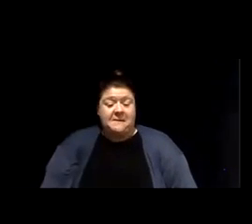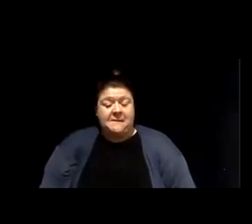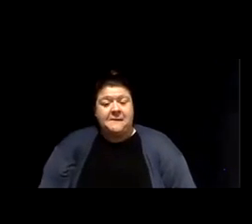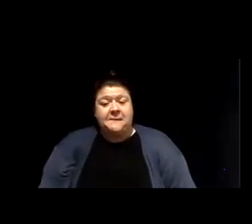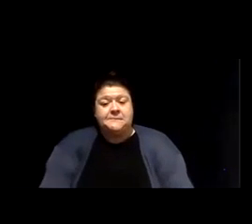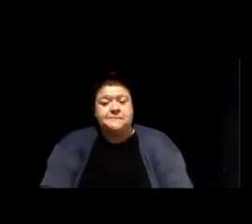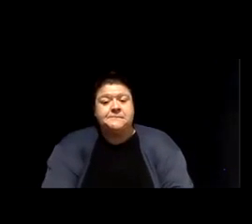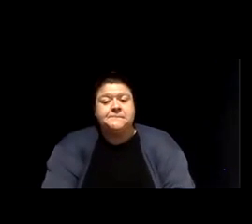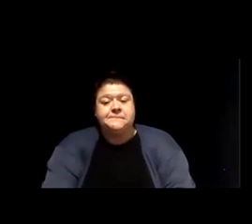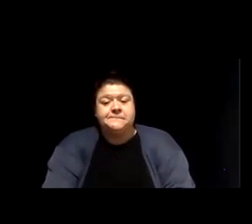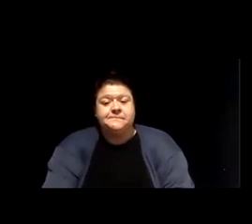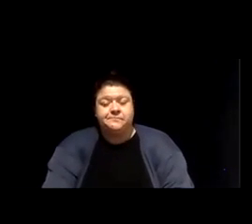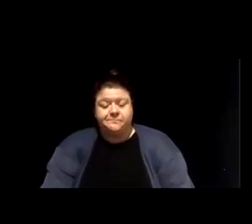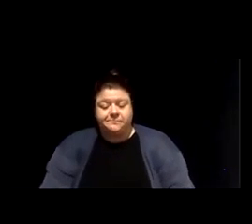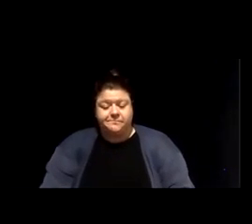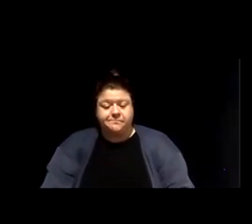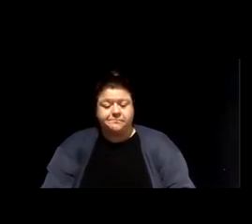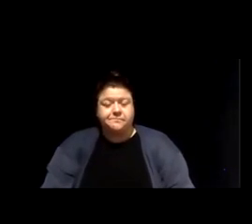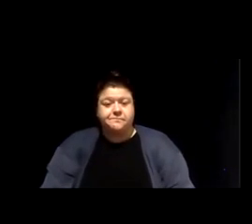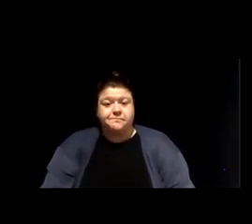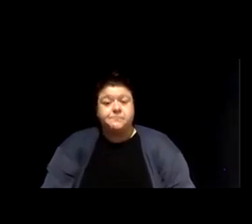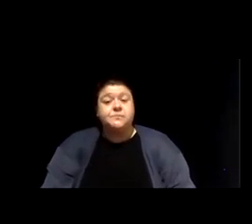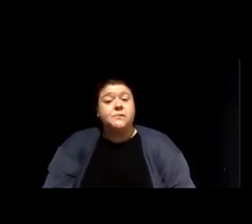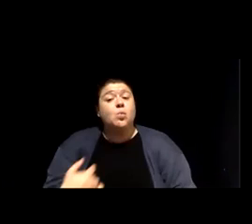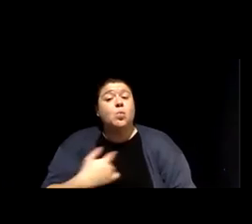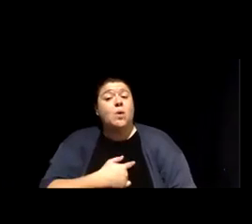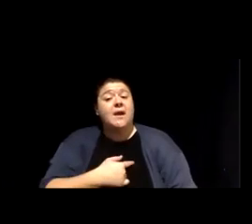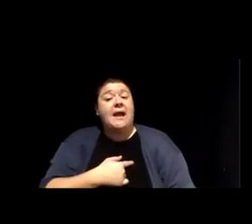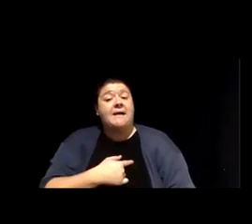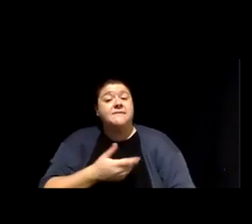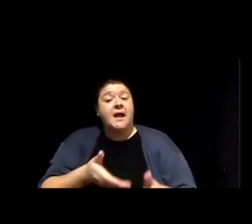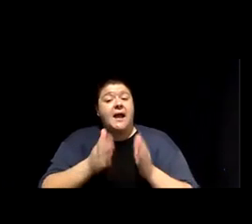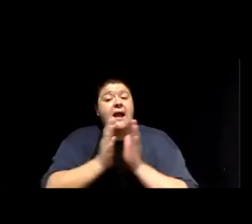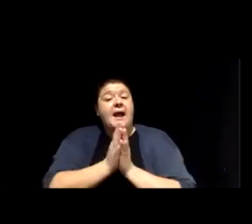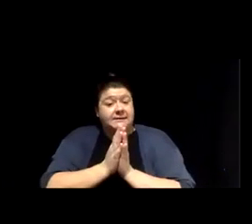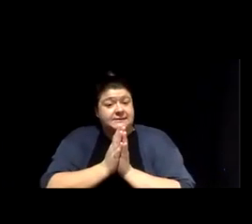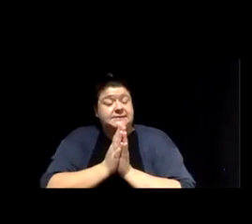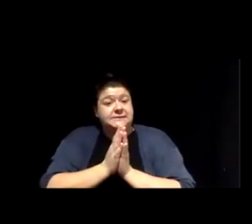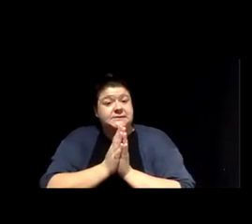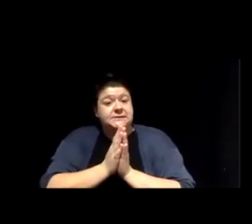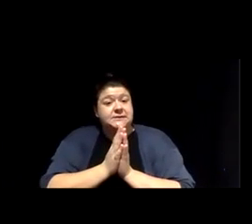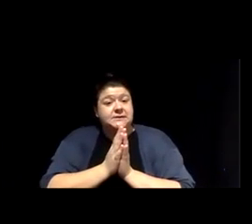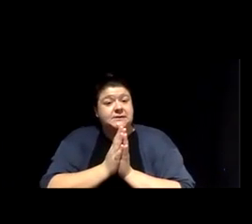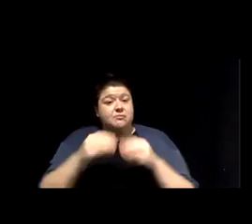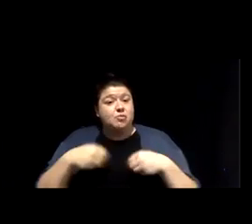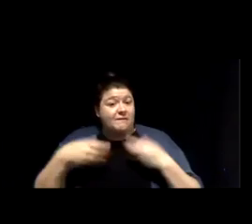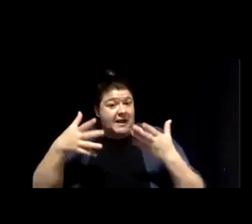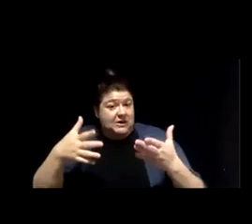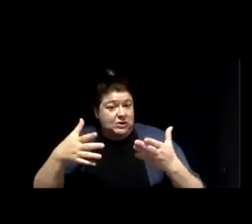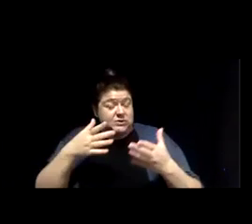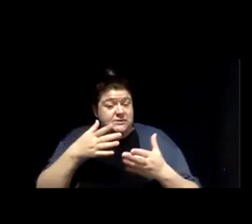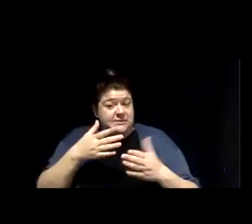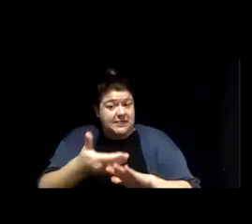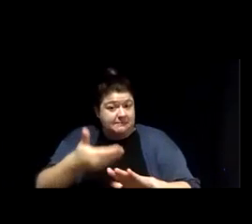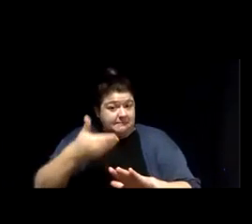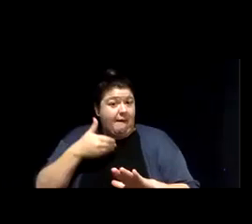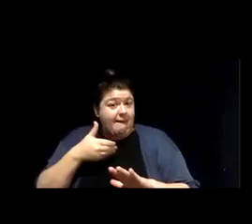we have asked providers in the past, and we don't make promises